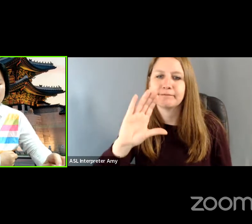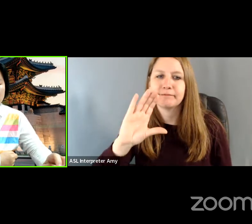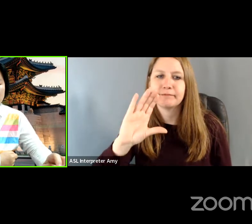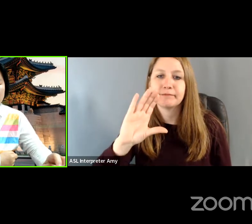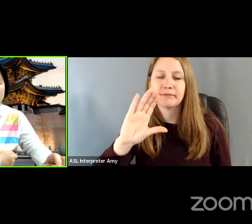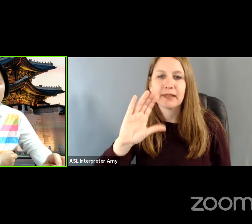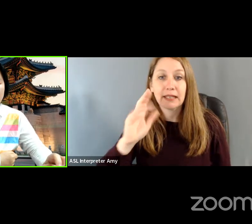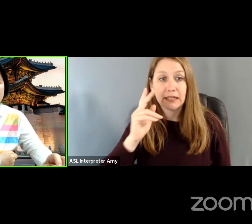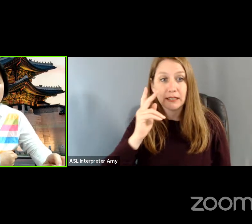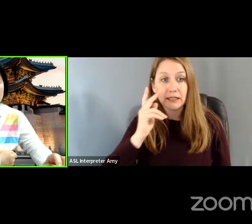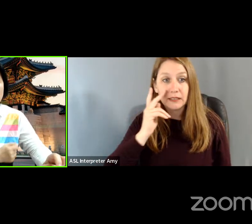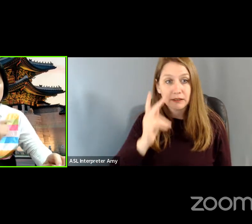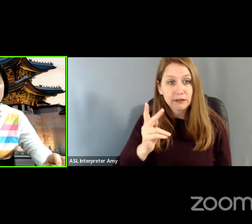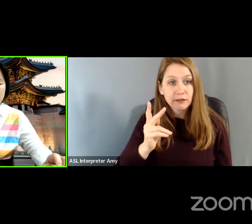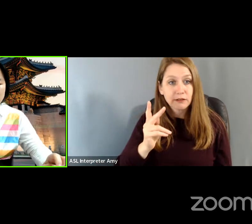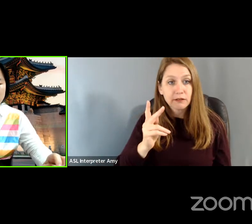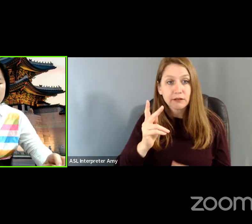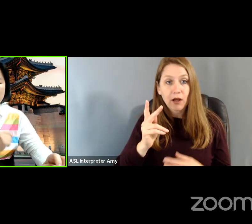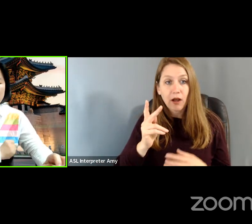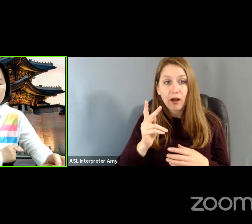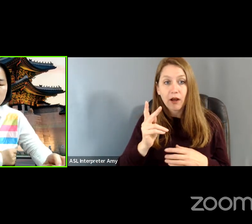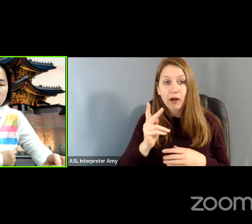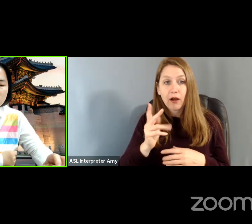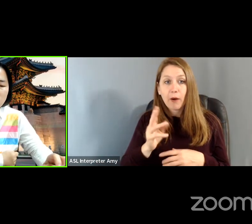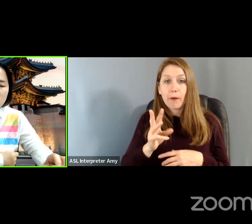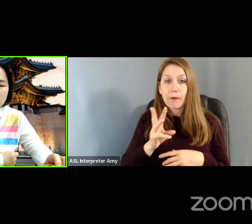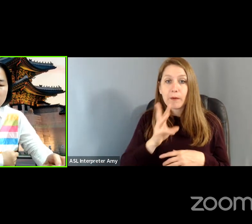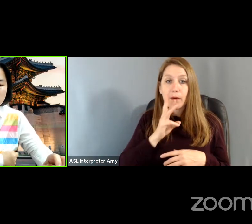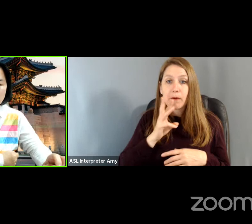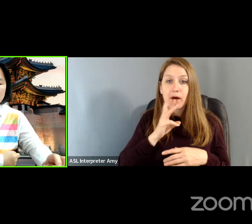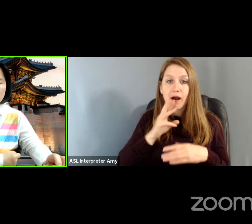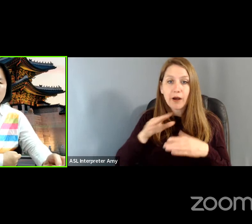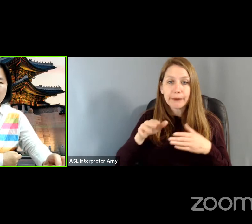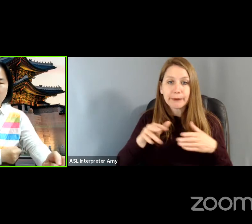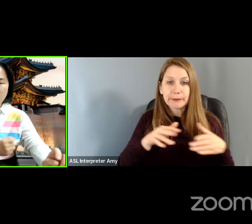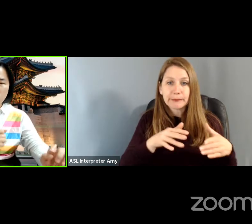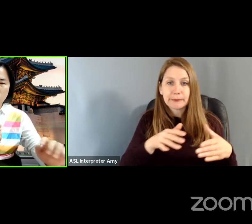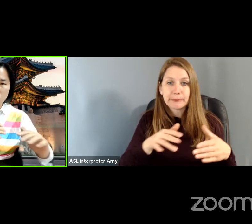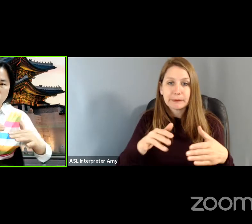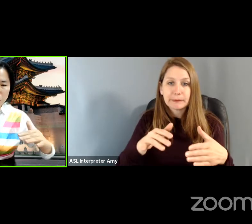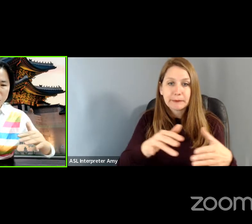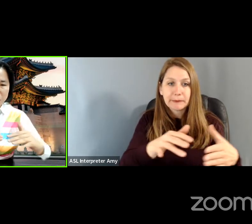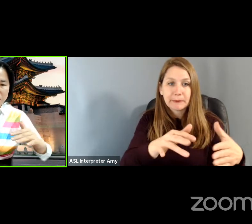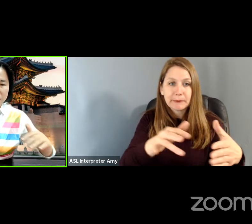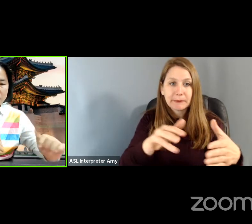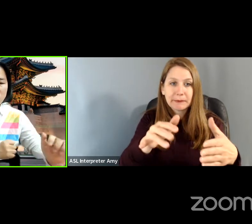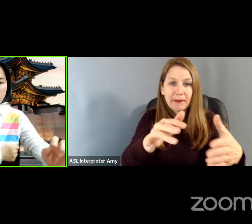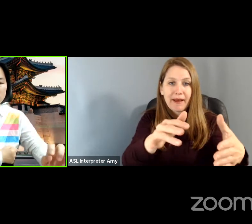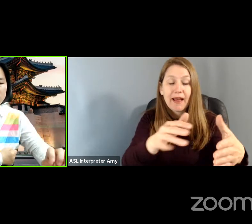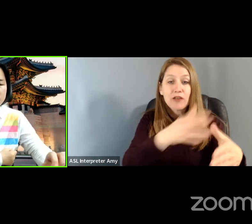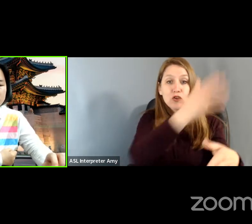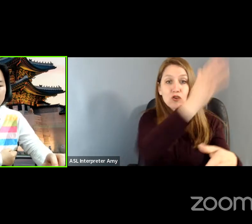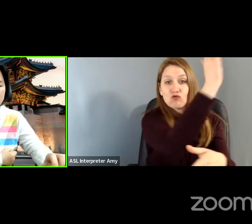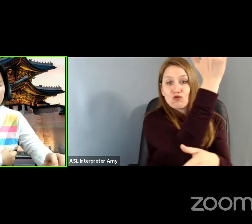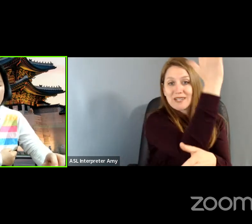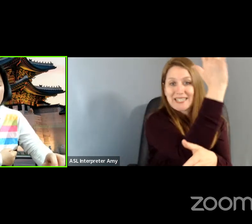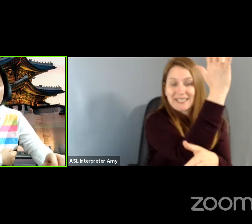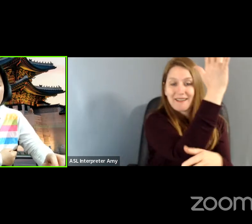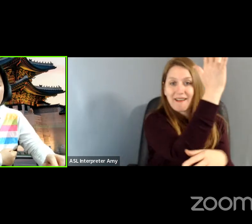zelkova tree, and the images of the siblings on the tall branch of the tree were shimmering in the water.